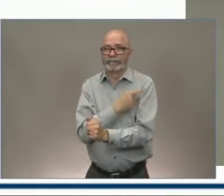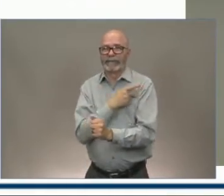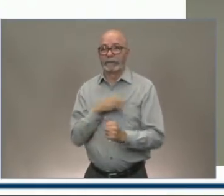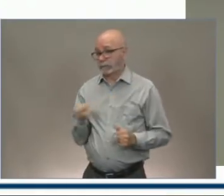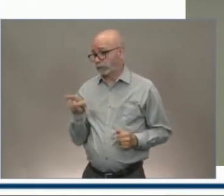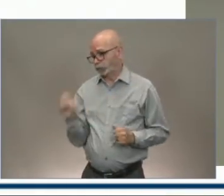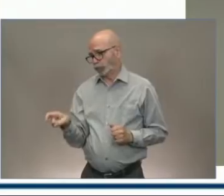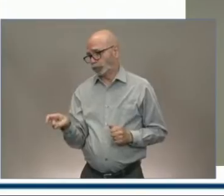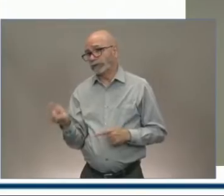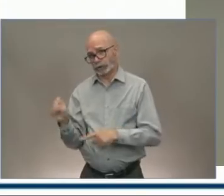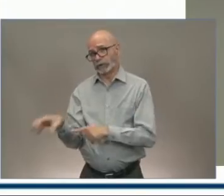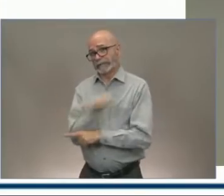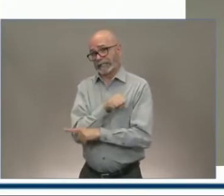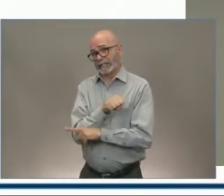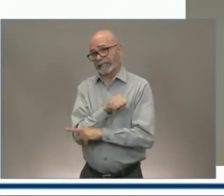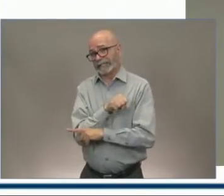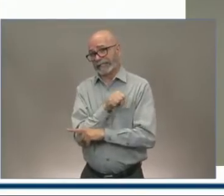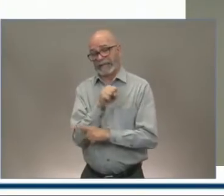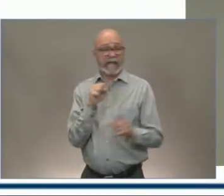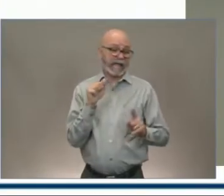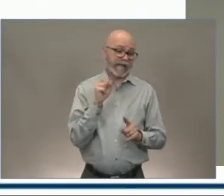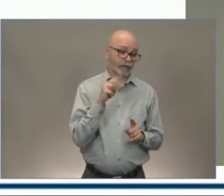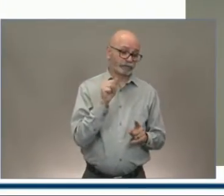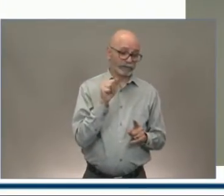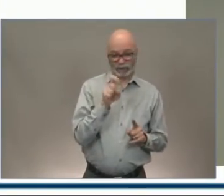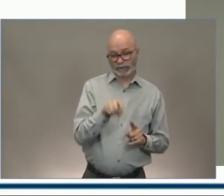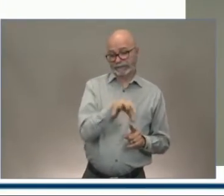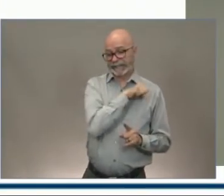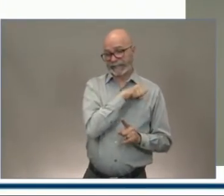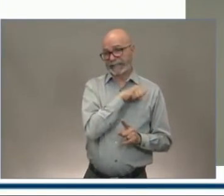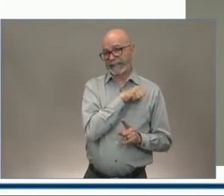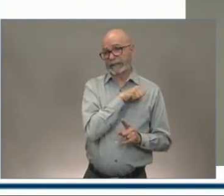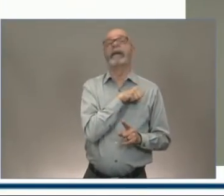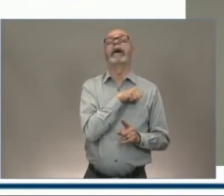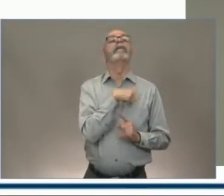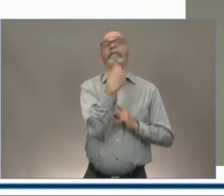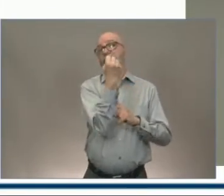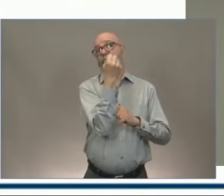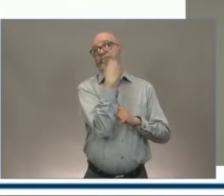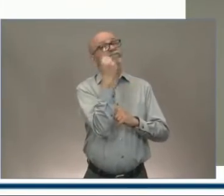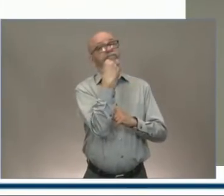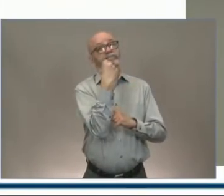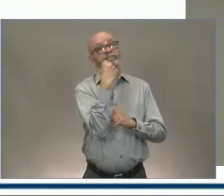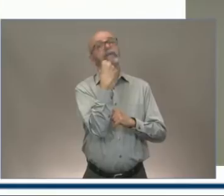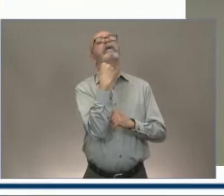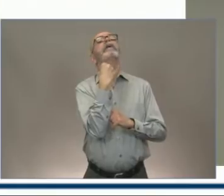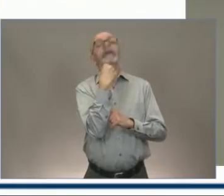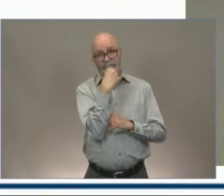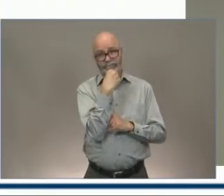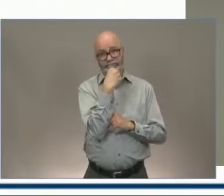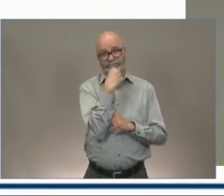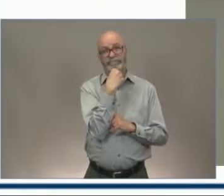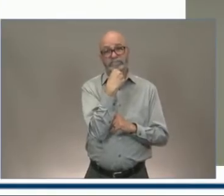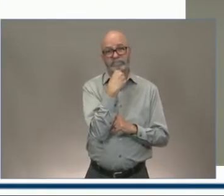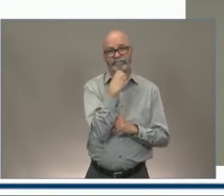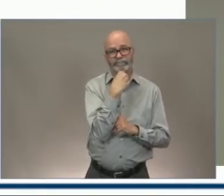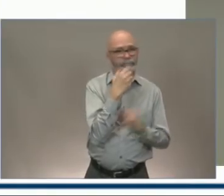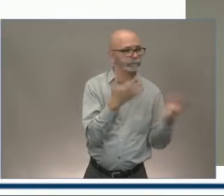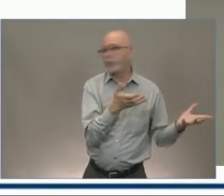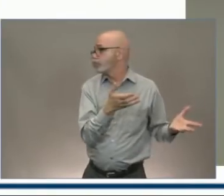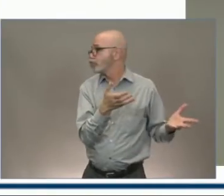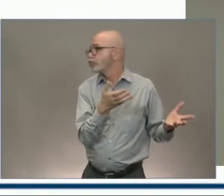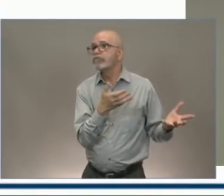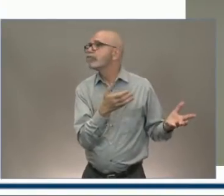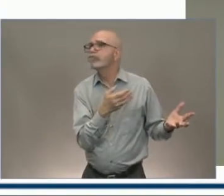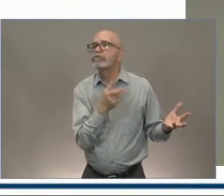are. That if we choose the vaccine, how would we use it? And so we're working through, and we have some final recommendations to